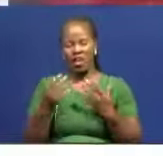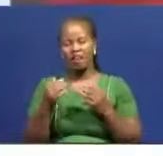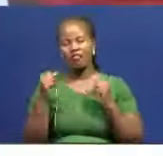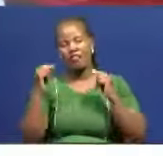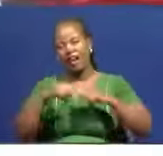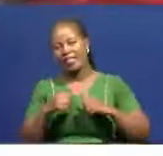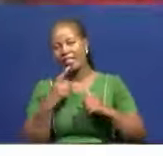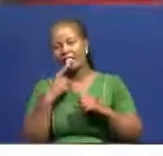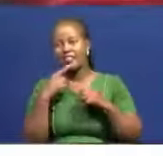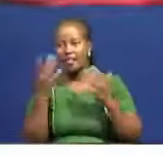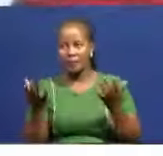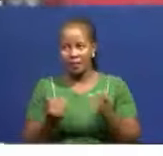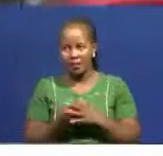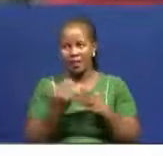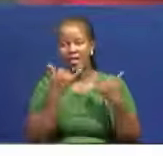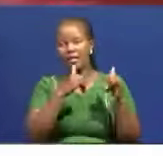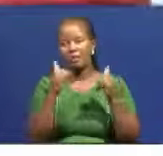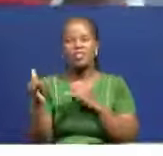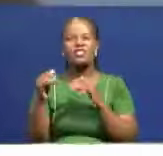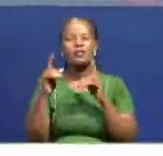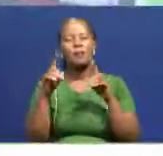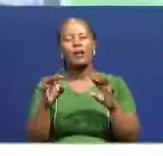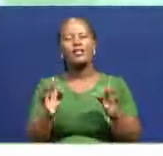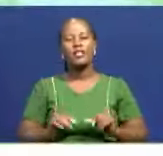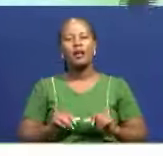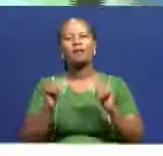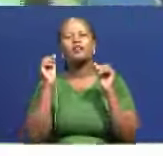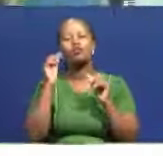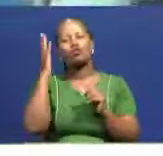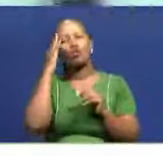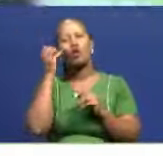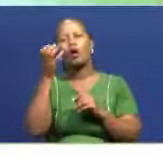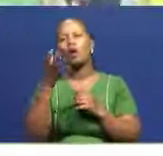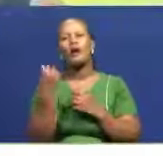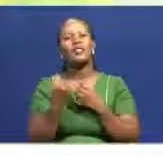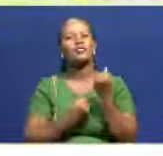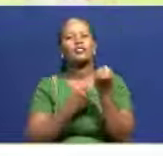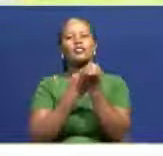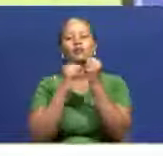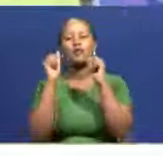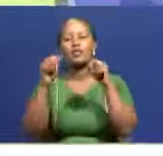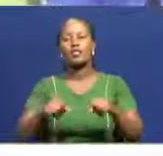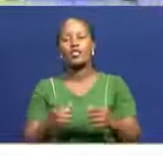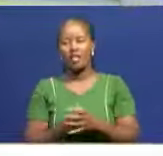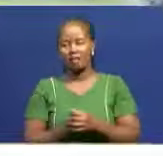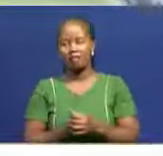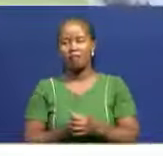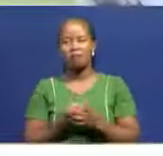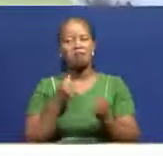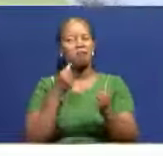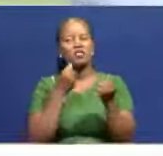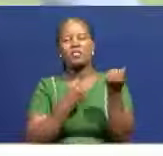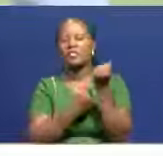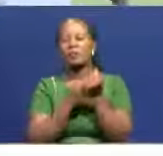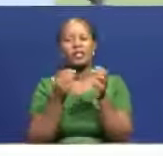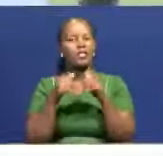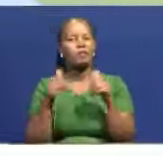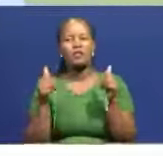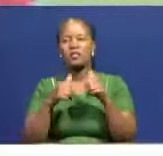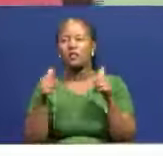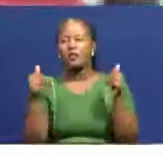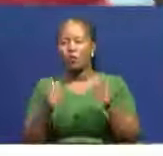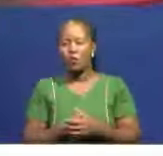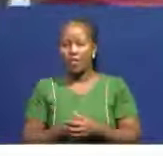Series must happen, and we are going to see how much we can support it. So that has been good. Looking at